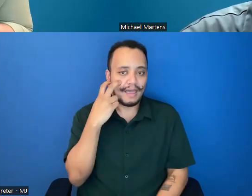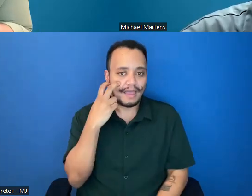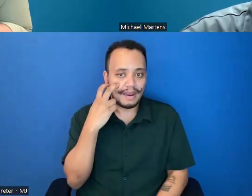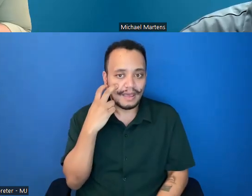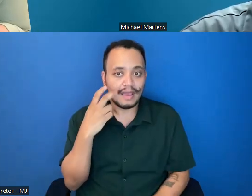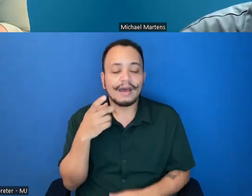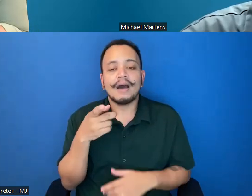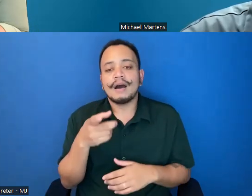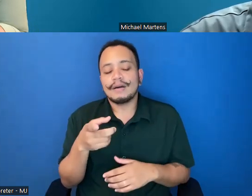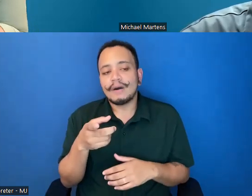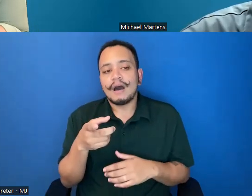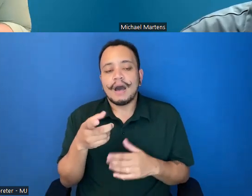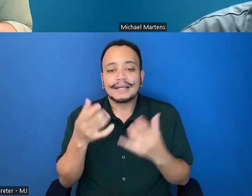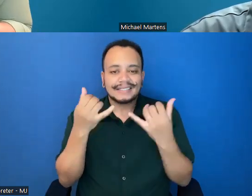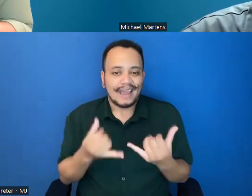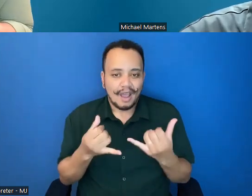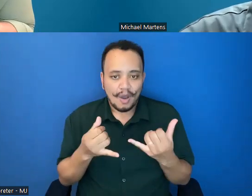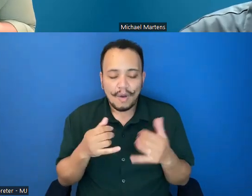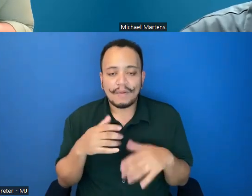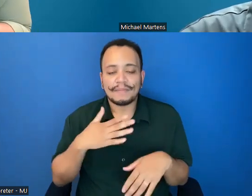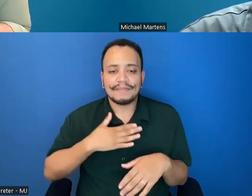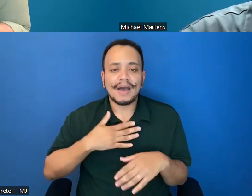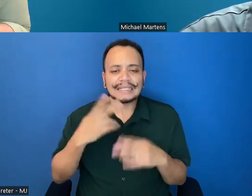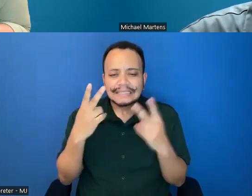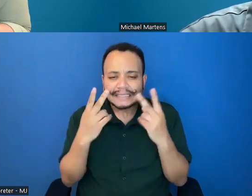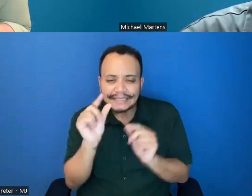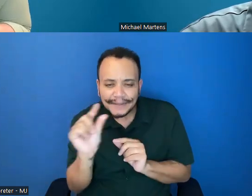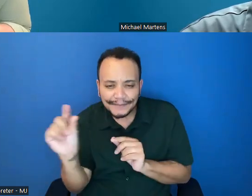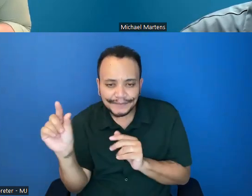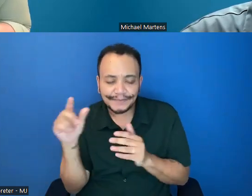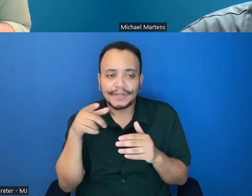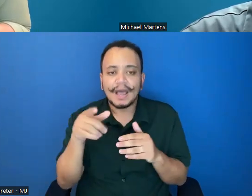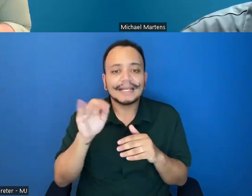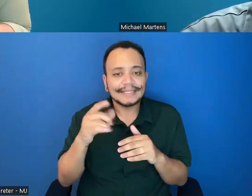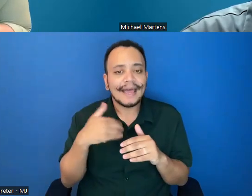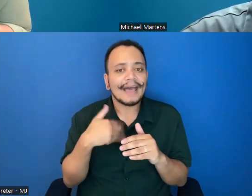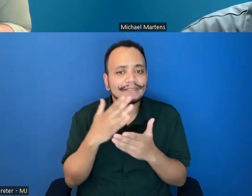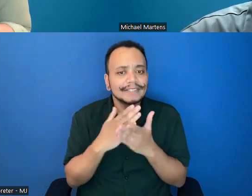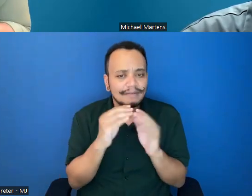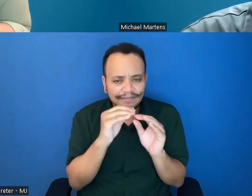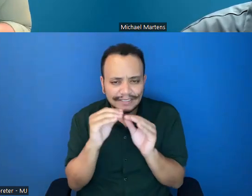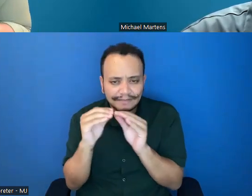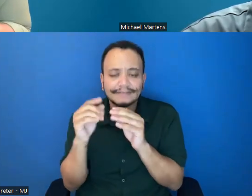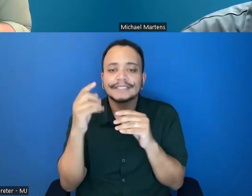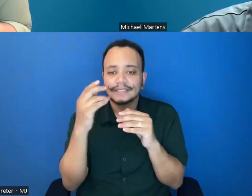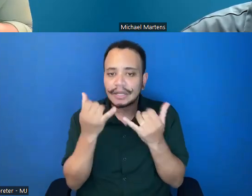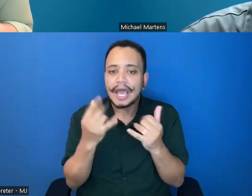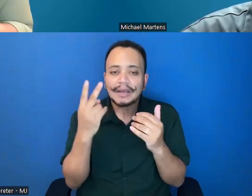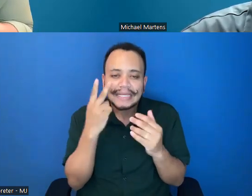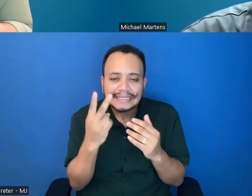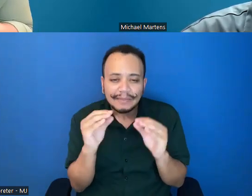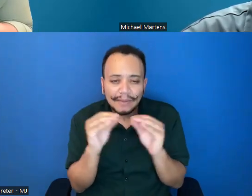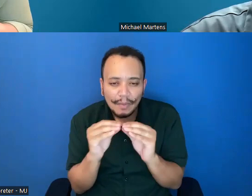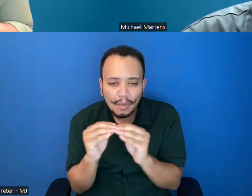had several corrective surgeries, but I did live the first 24 years of my life legally blind, so I